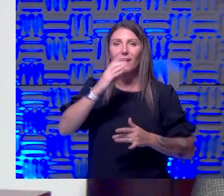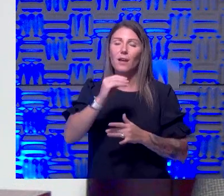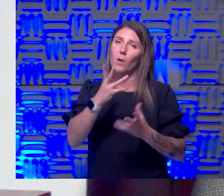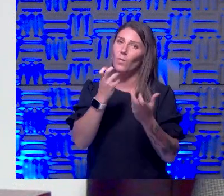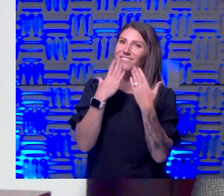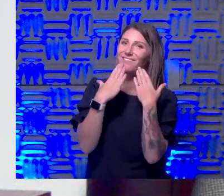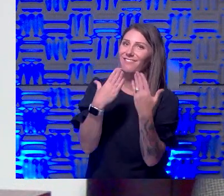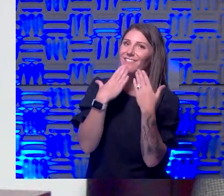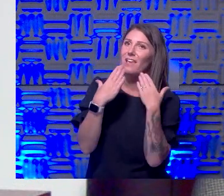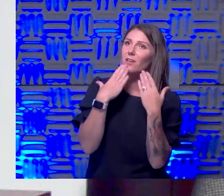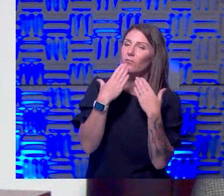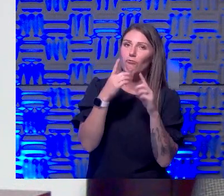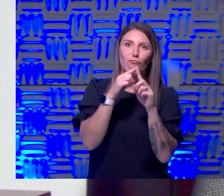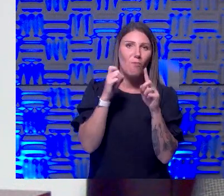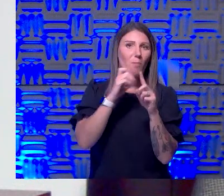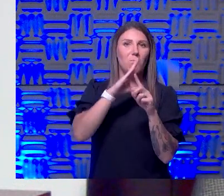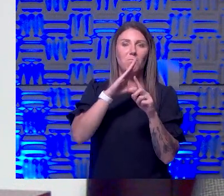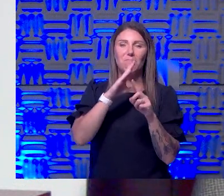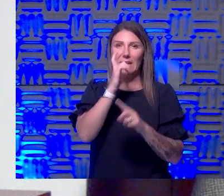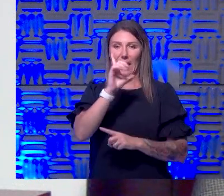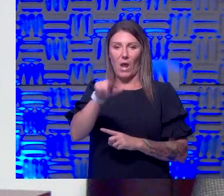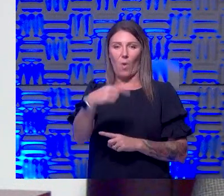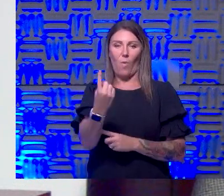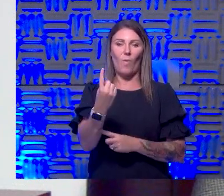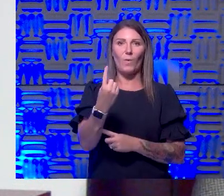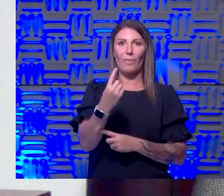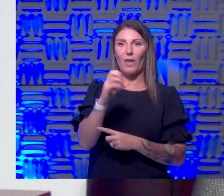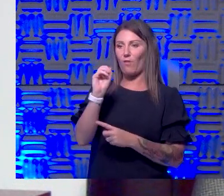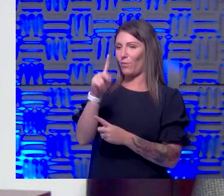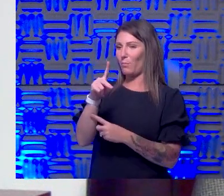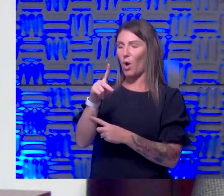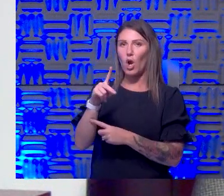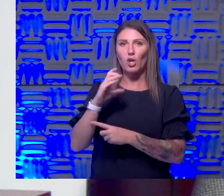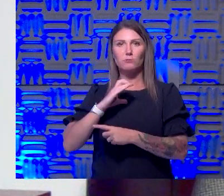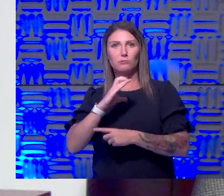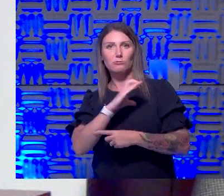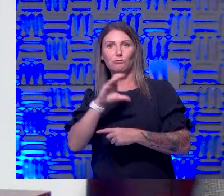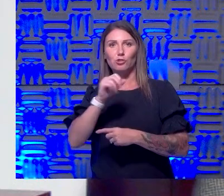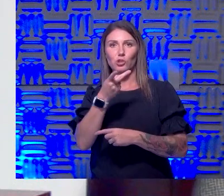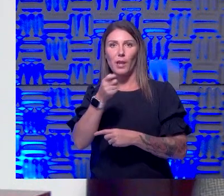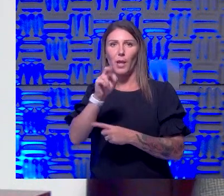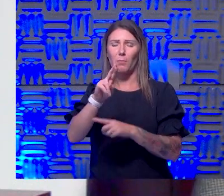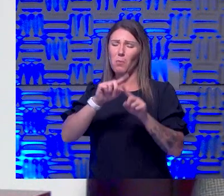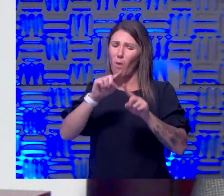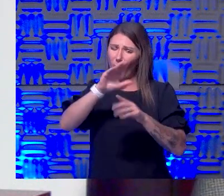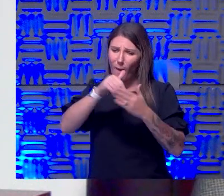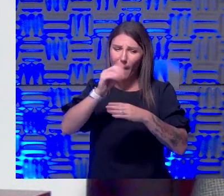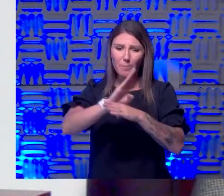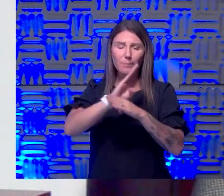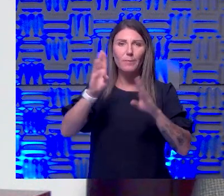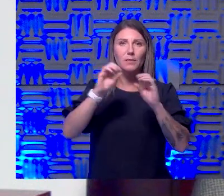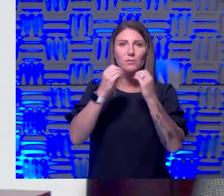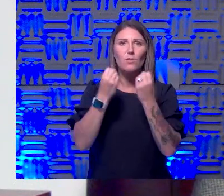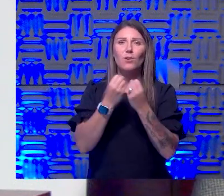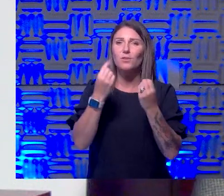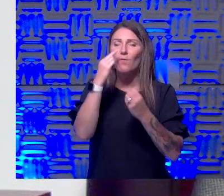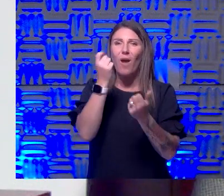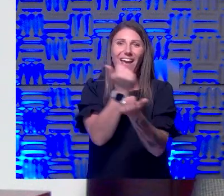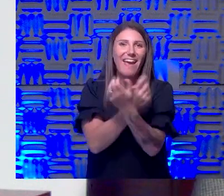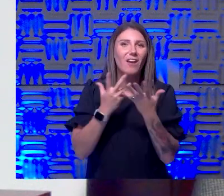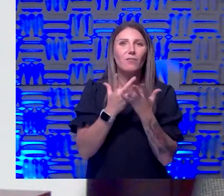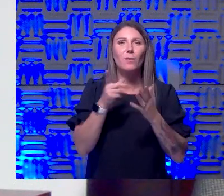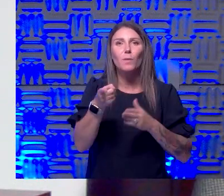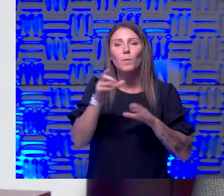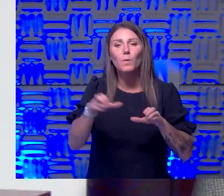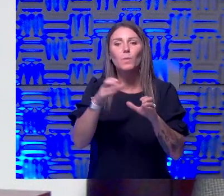thank you on behalf of not just the Overland Park Chamber, but all of the business organizations for everything that you do every day